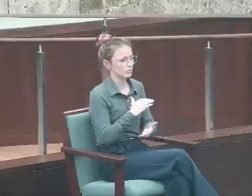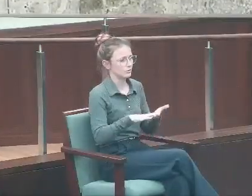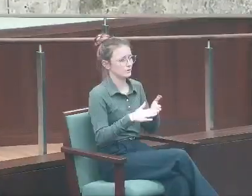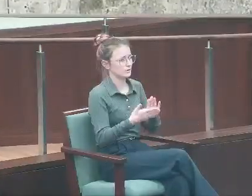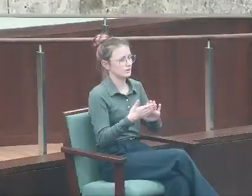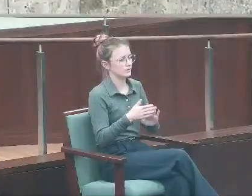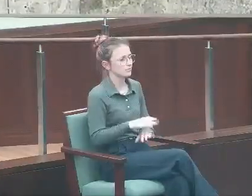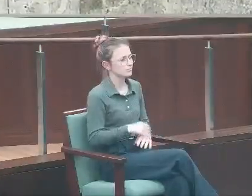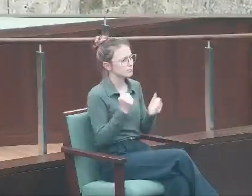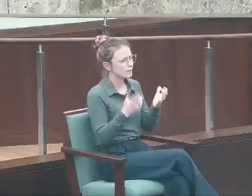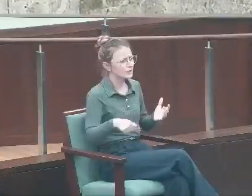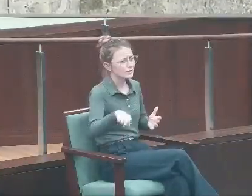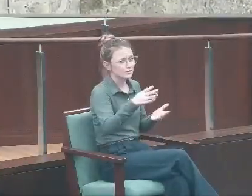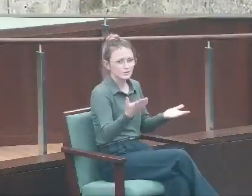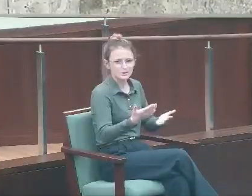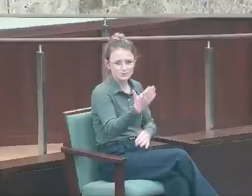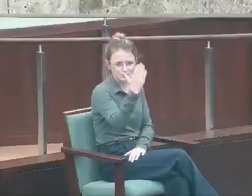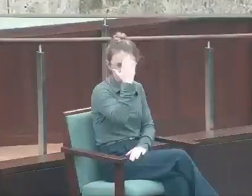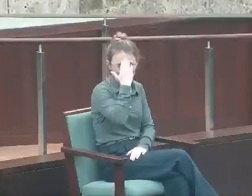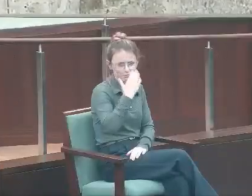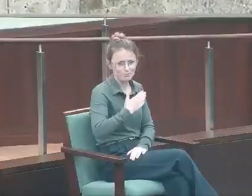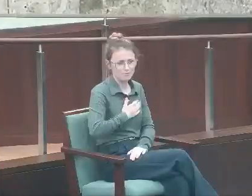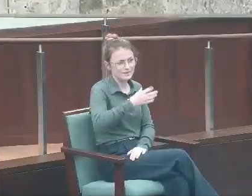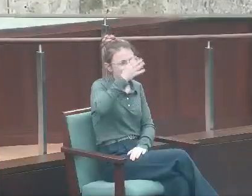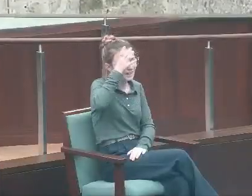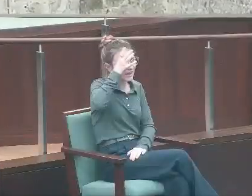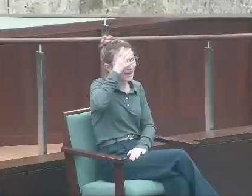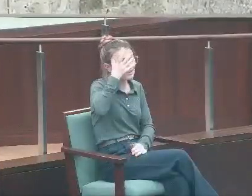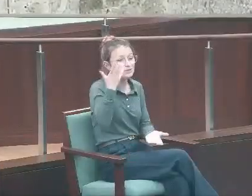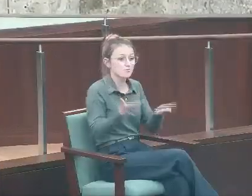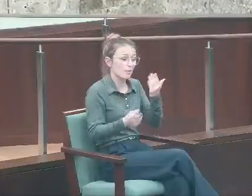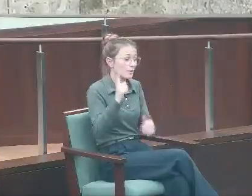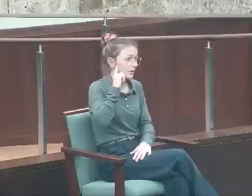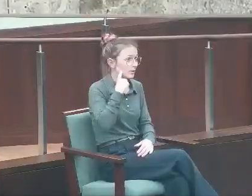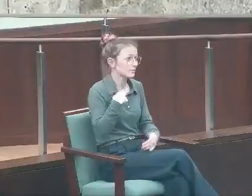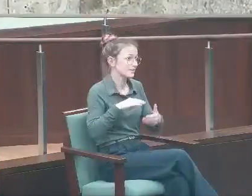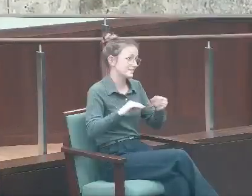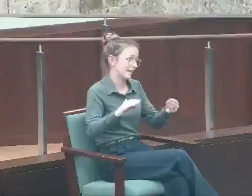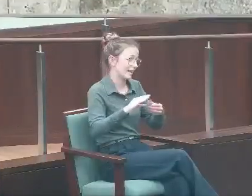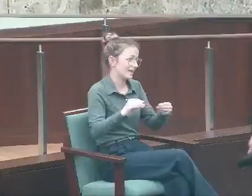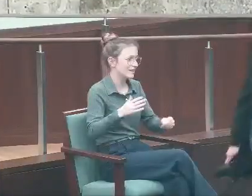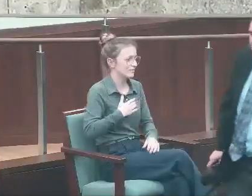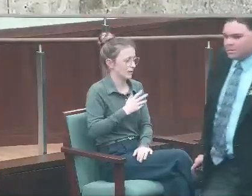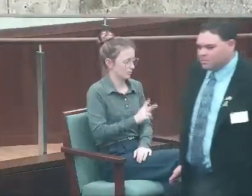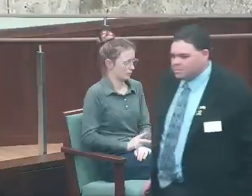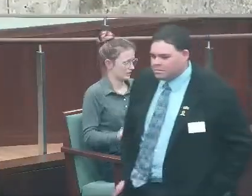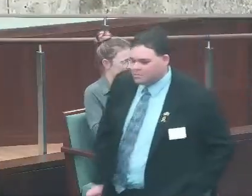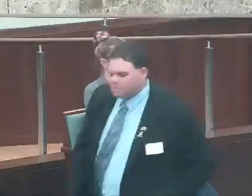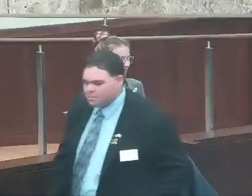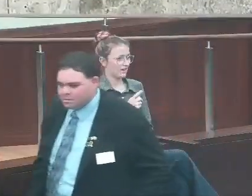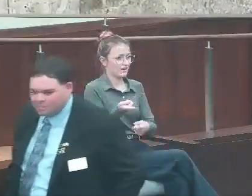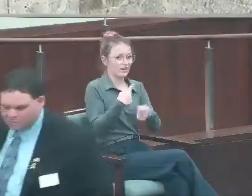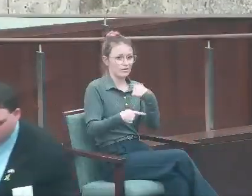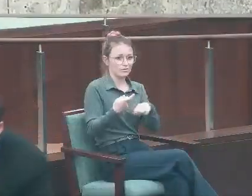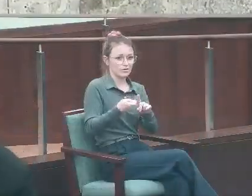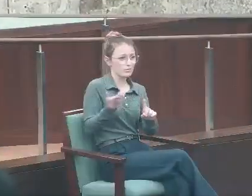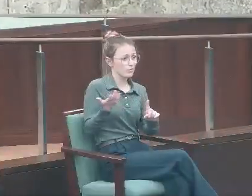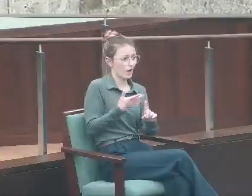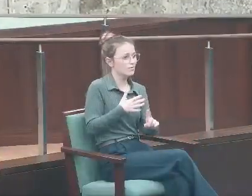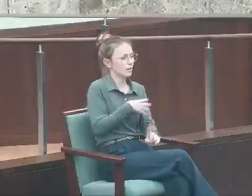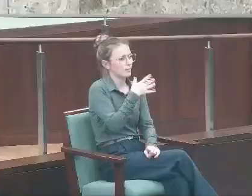of you here knew my dad, and you've probably heard me say that my personality comes from my incredible